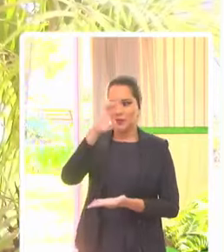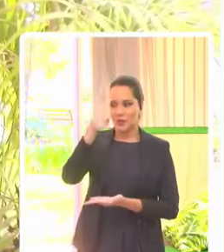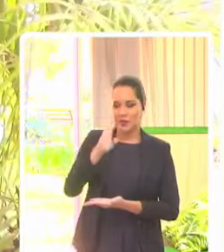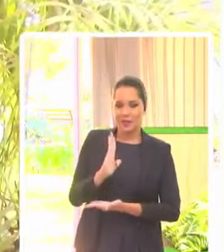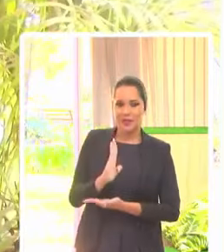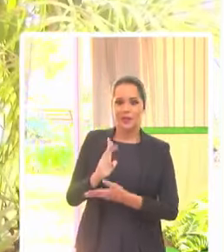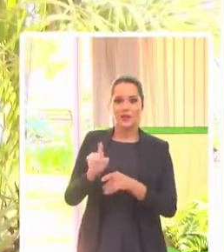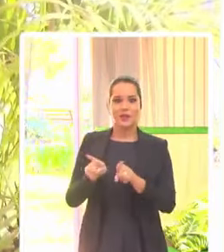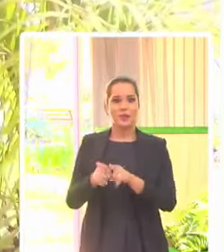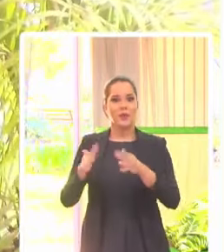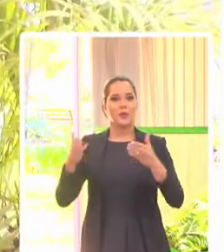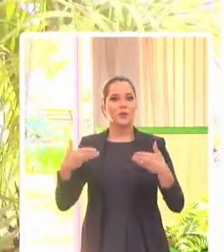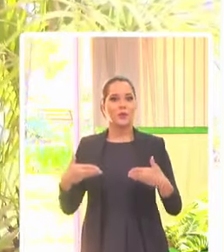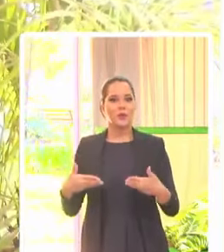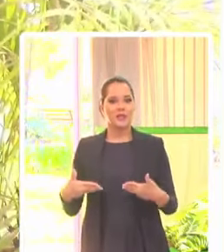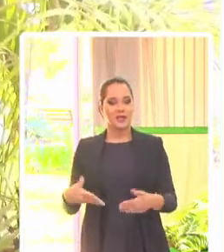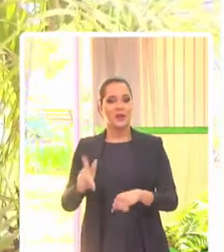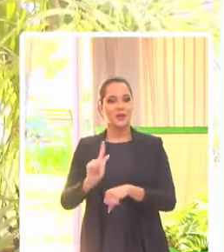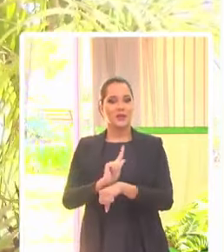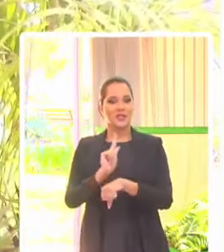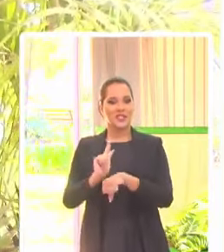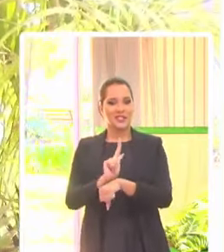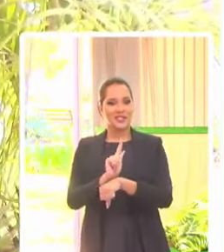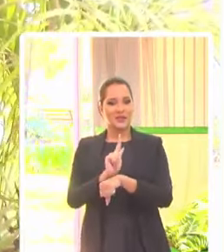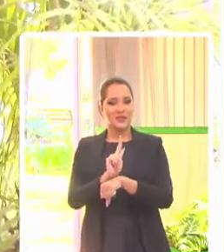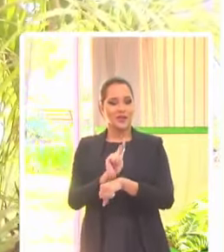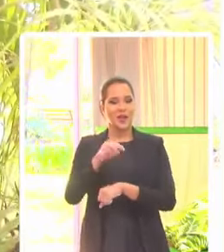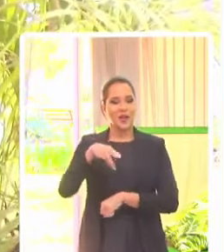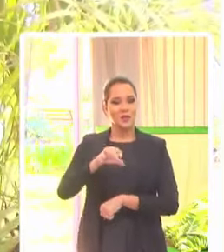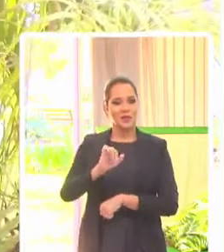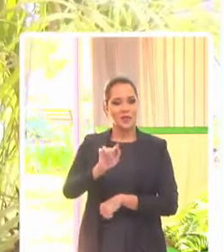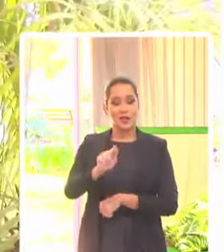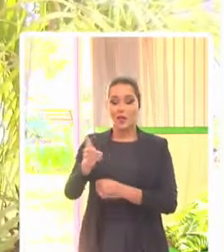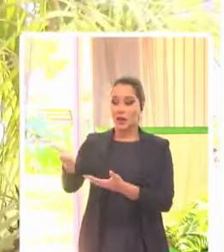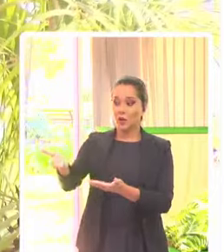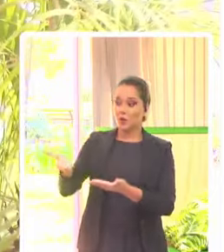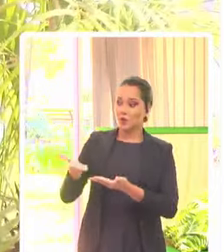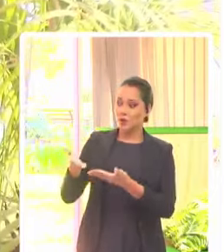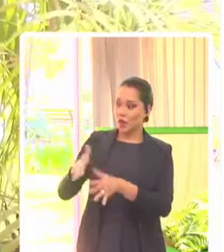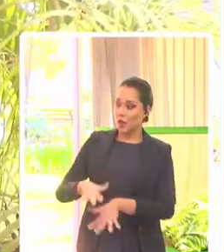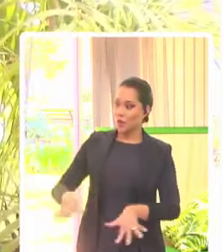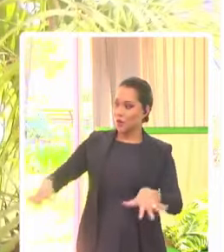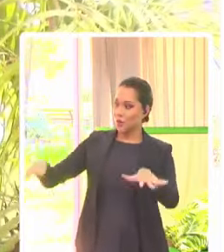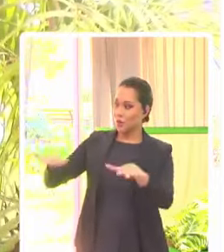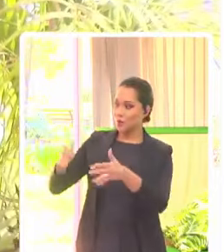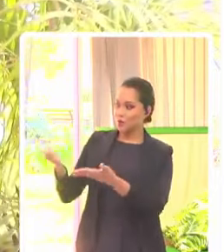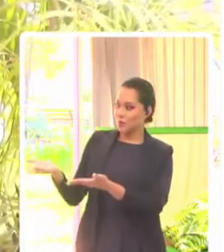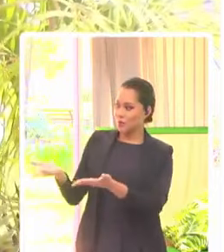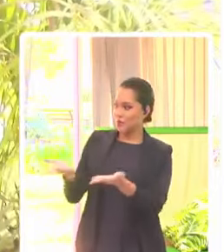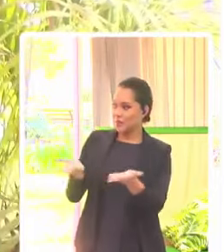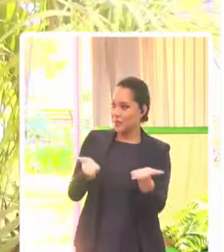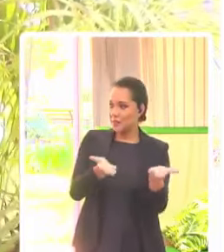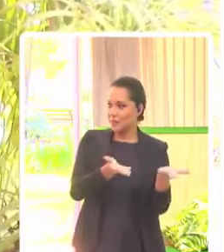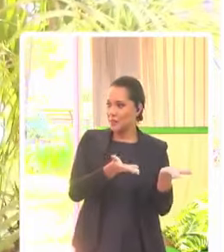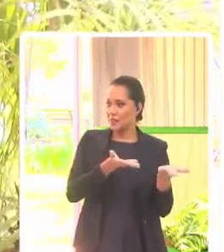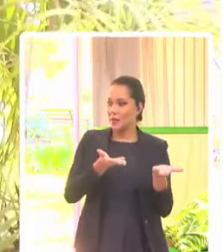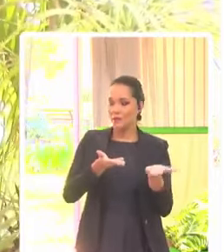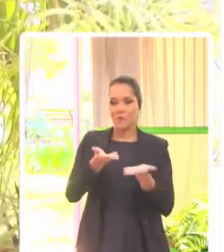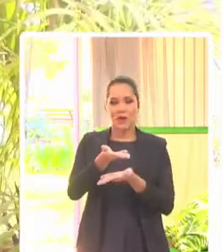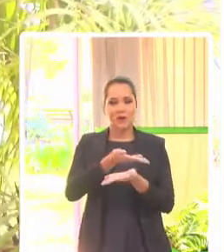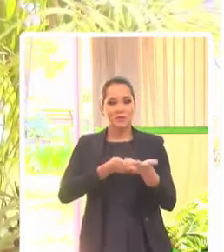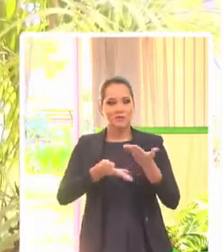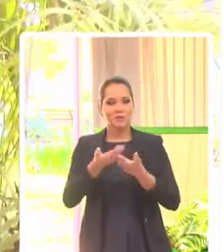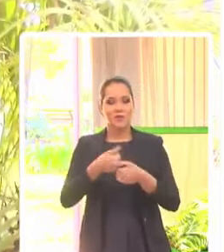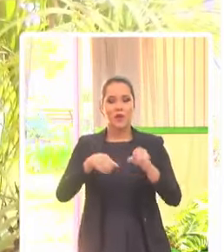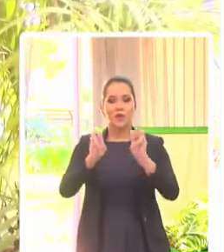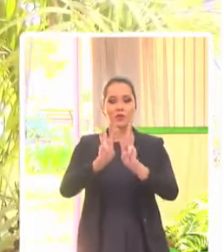of Management. And we invite you all to later on share the link with your